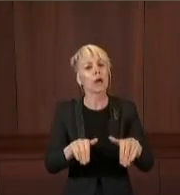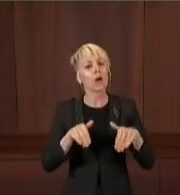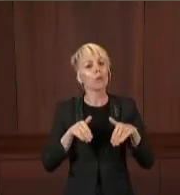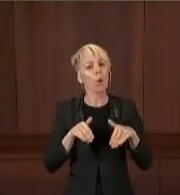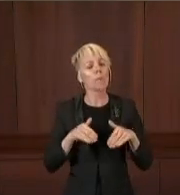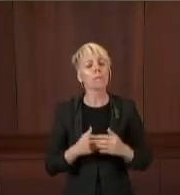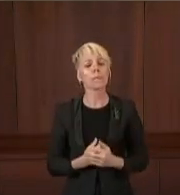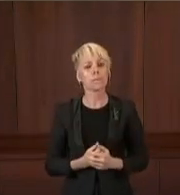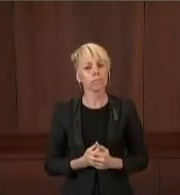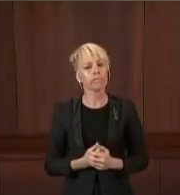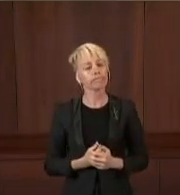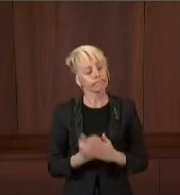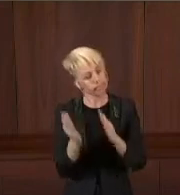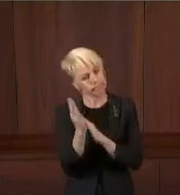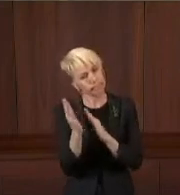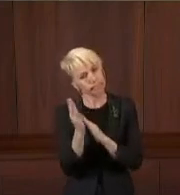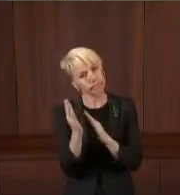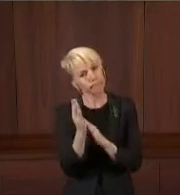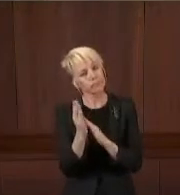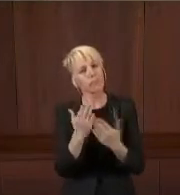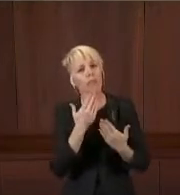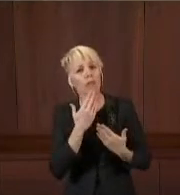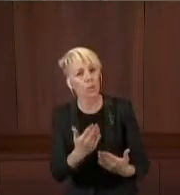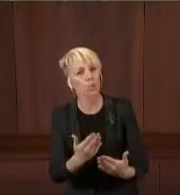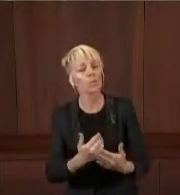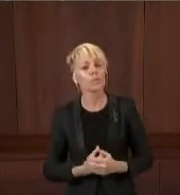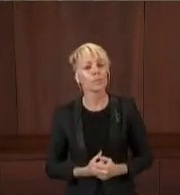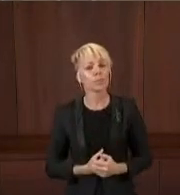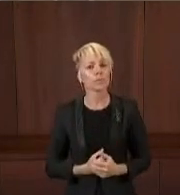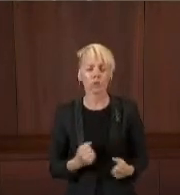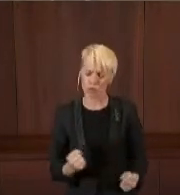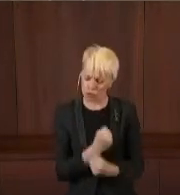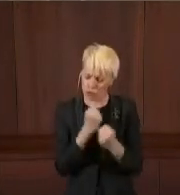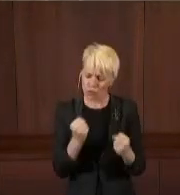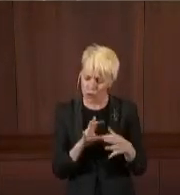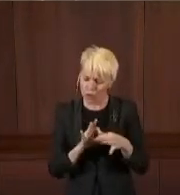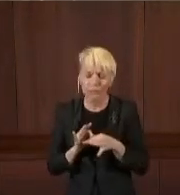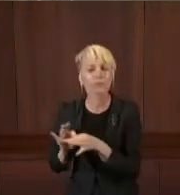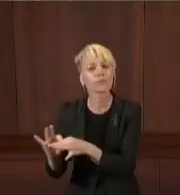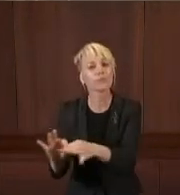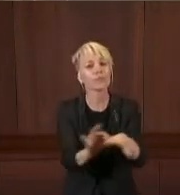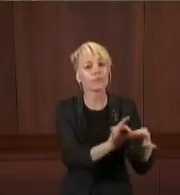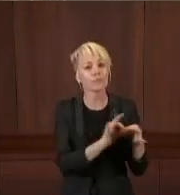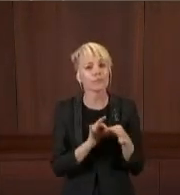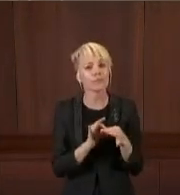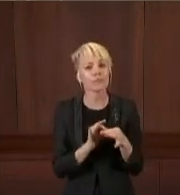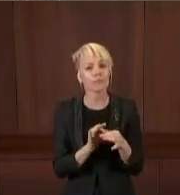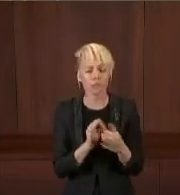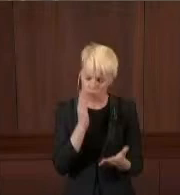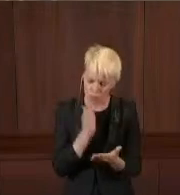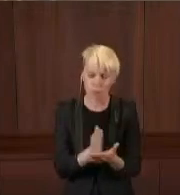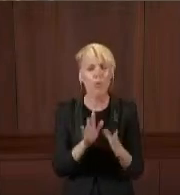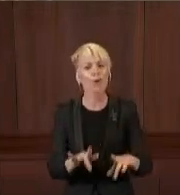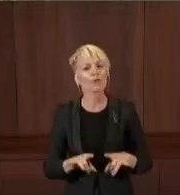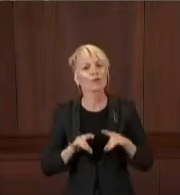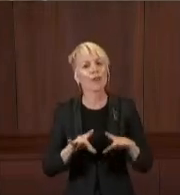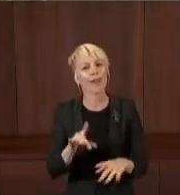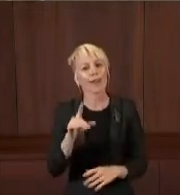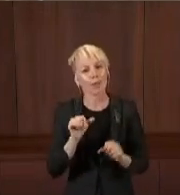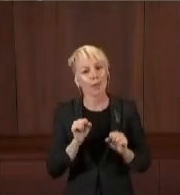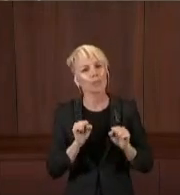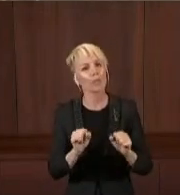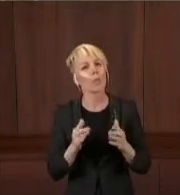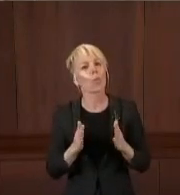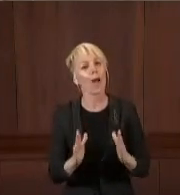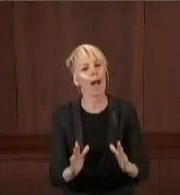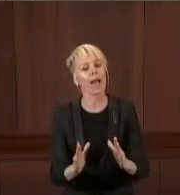calls for commendation. This strong community spirit speaks to our Australian character.